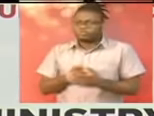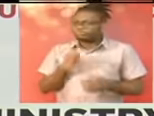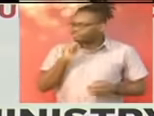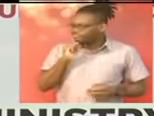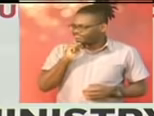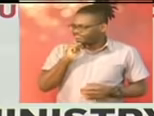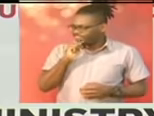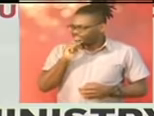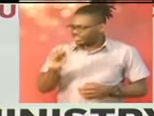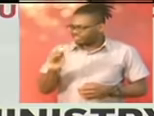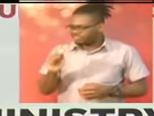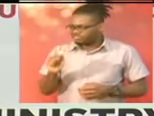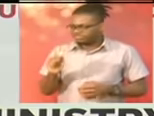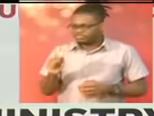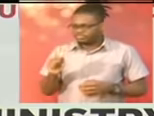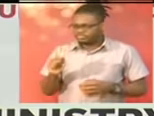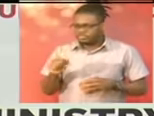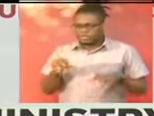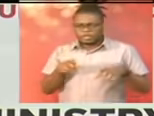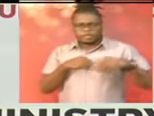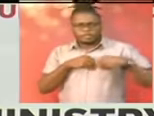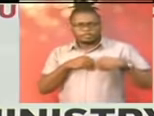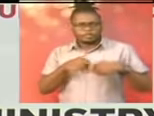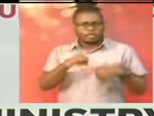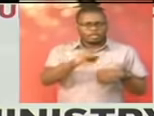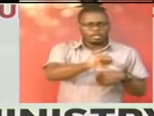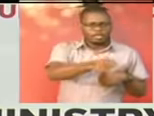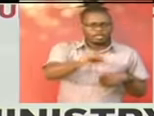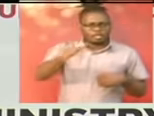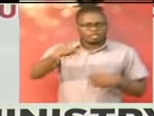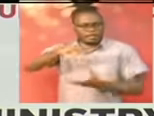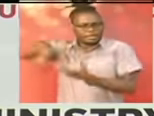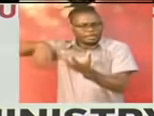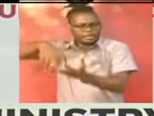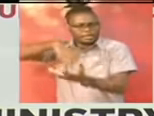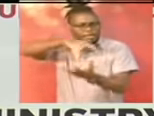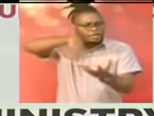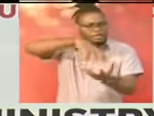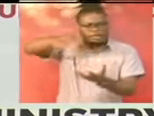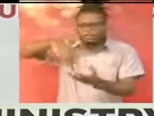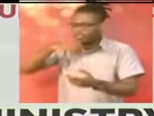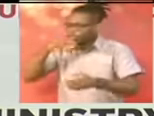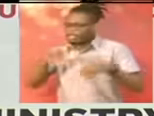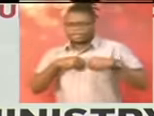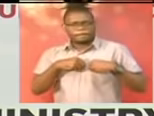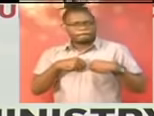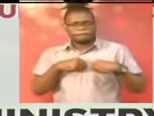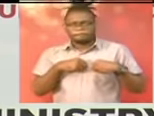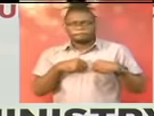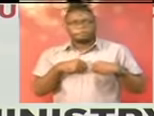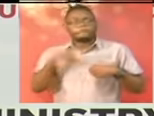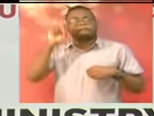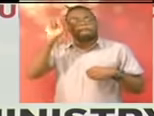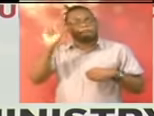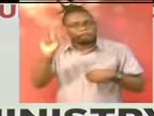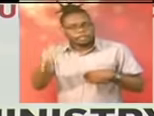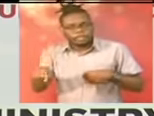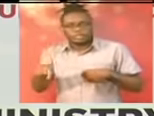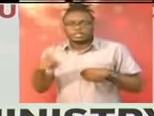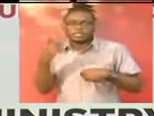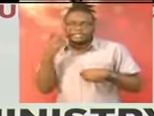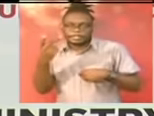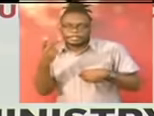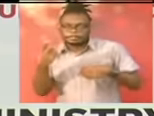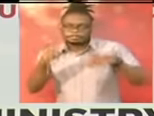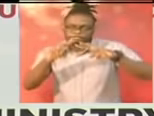mixtures until such time as there is additional evidence to support the efficacy of some other mix. So at this point,